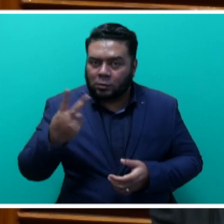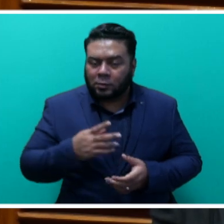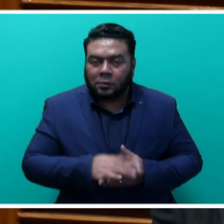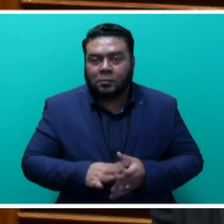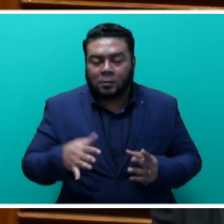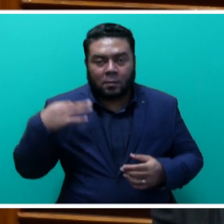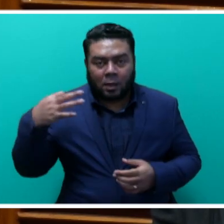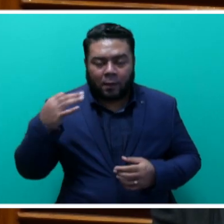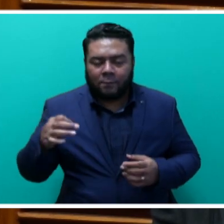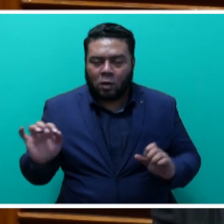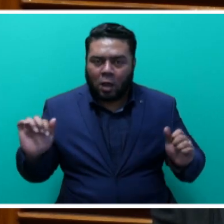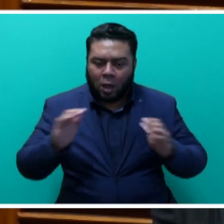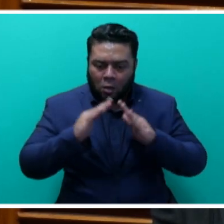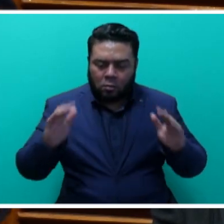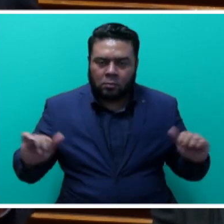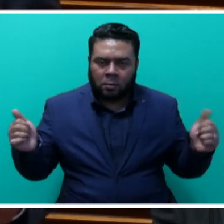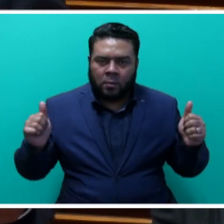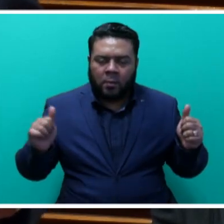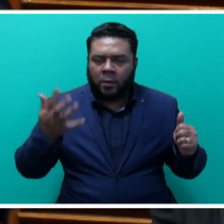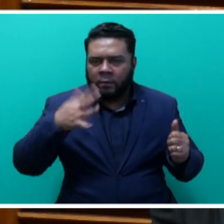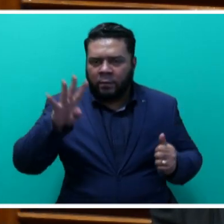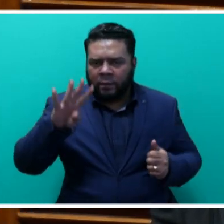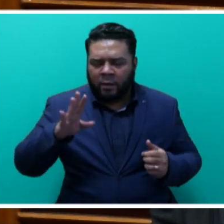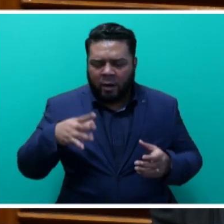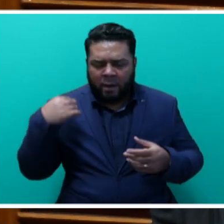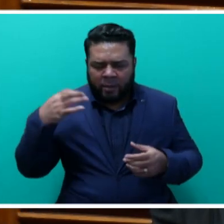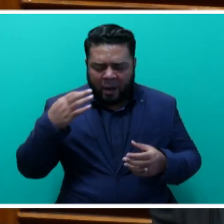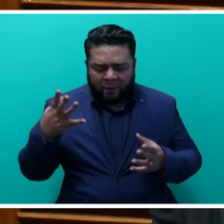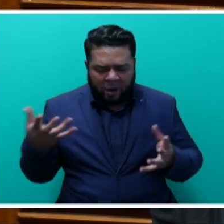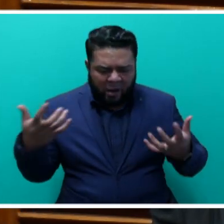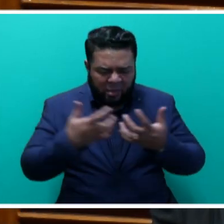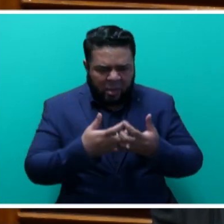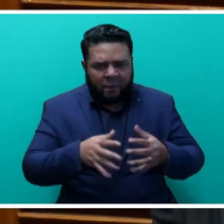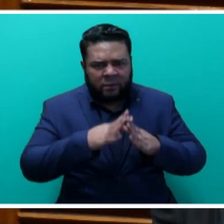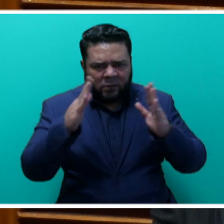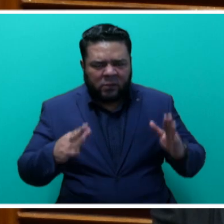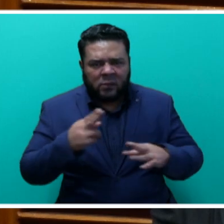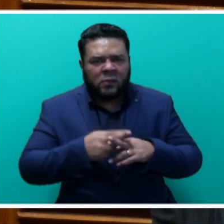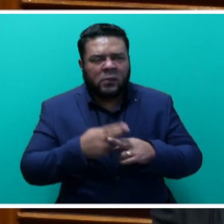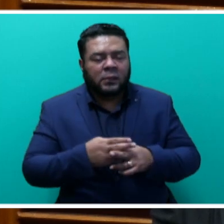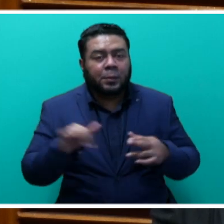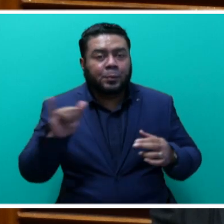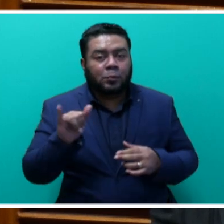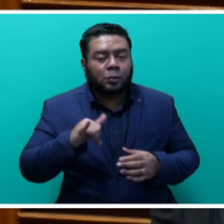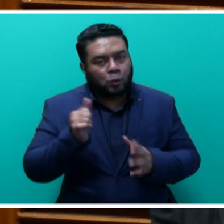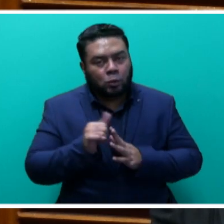applied for house completion and 54 had applied for retrofitting, and which were also